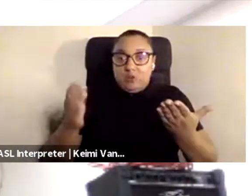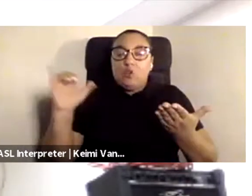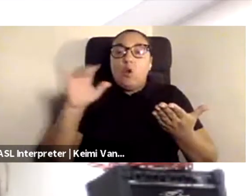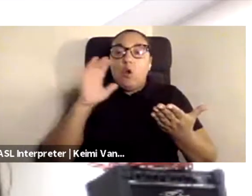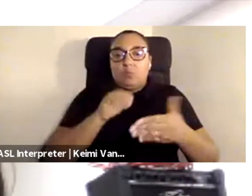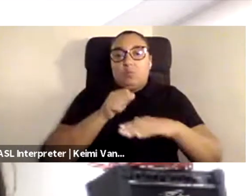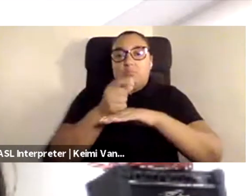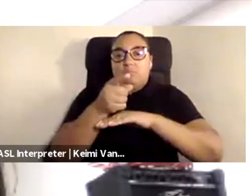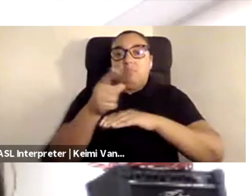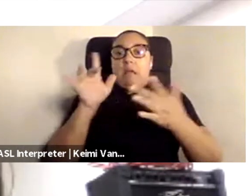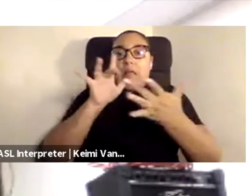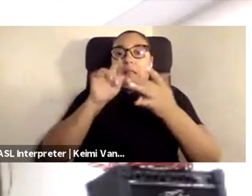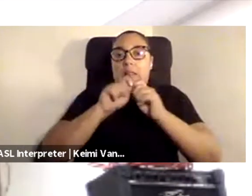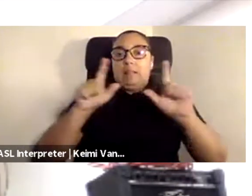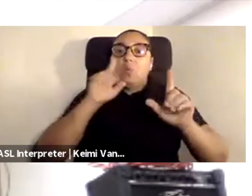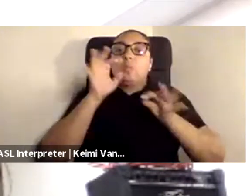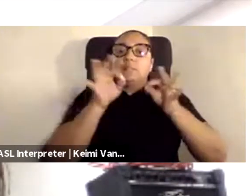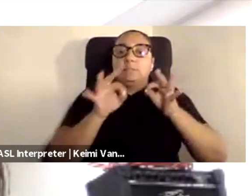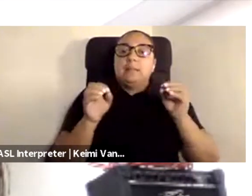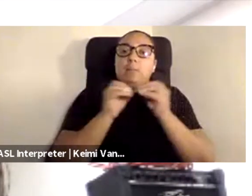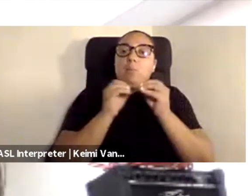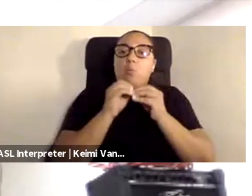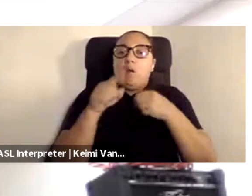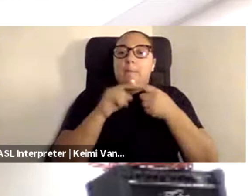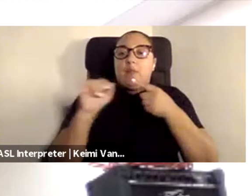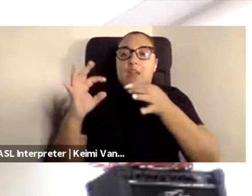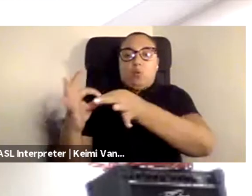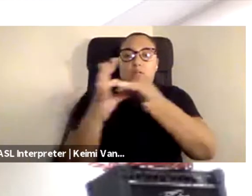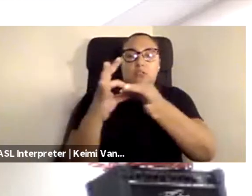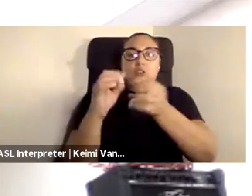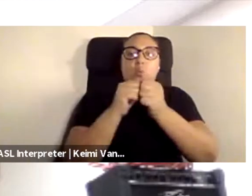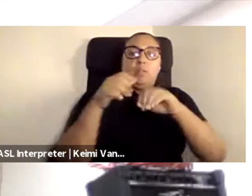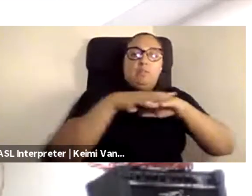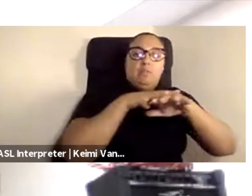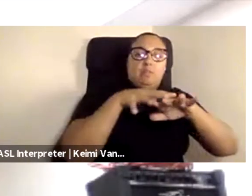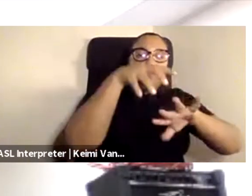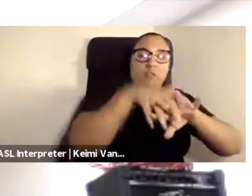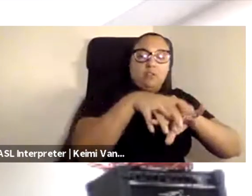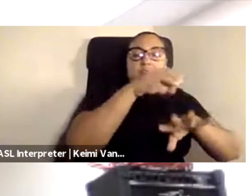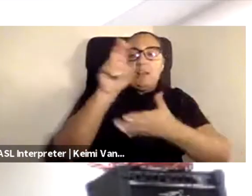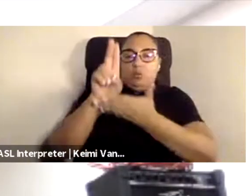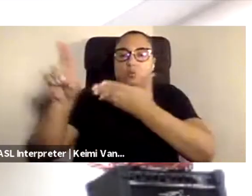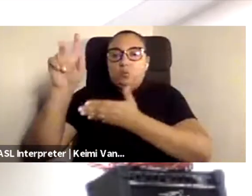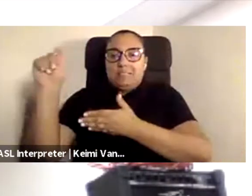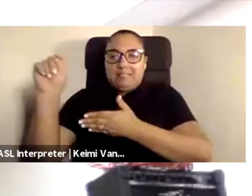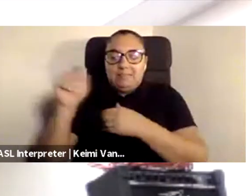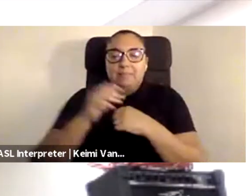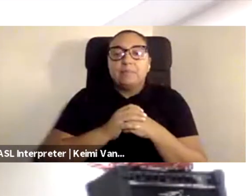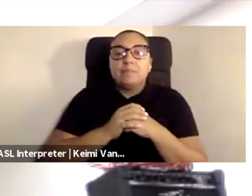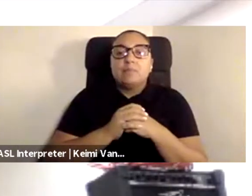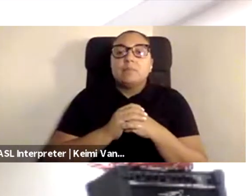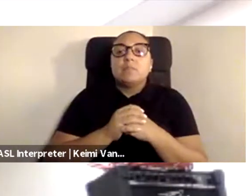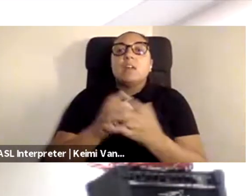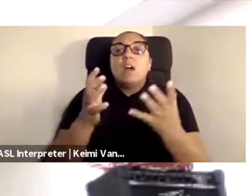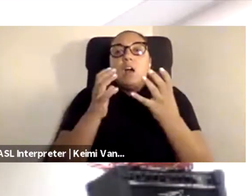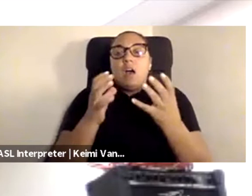that explains more about that relationship. I would like to acknowledge the Tonkawa,